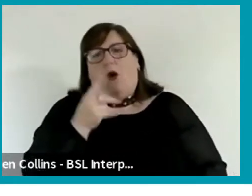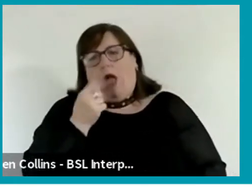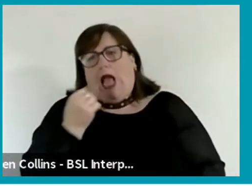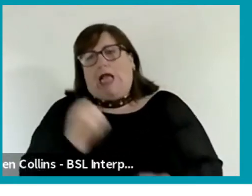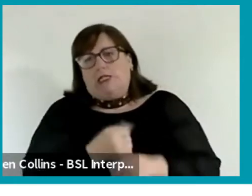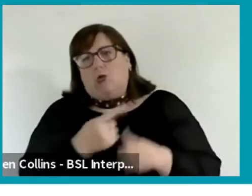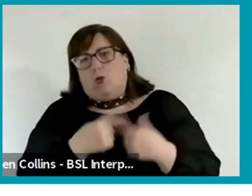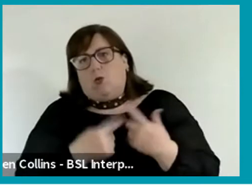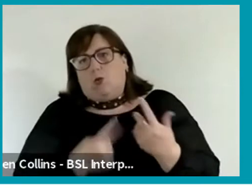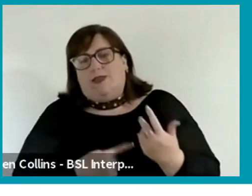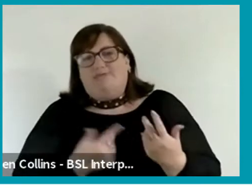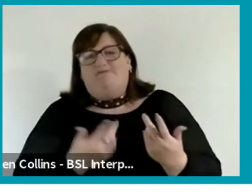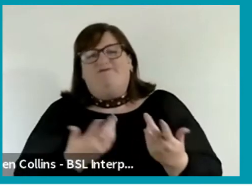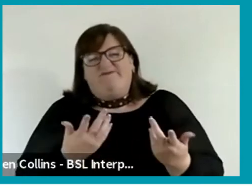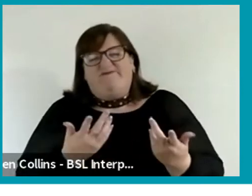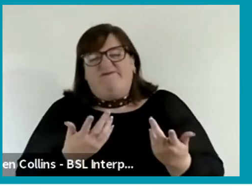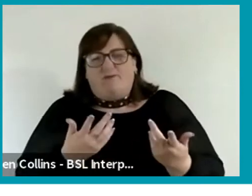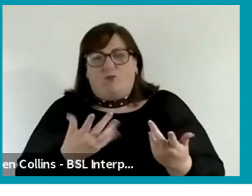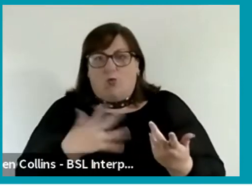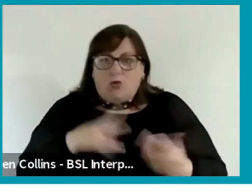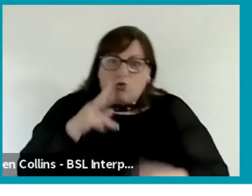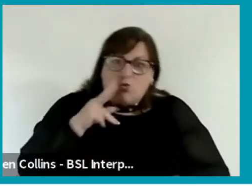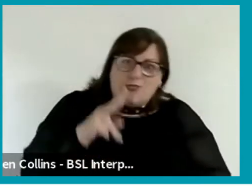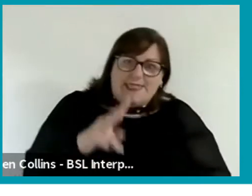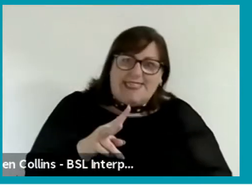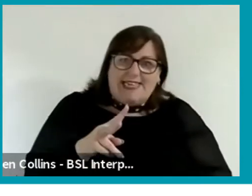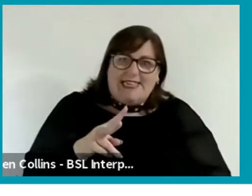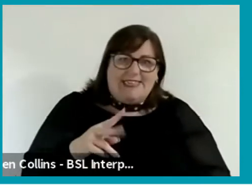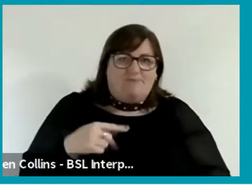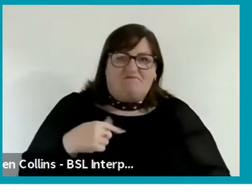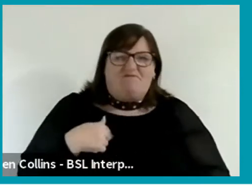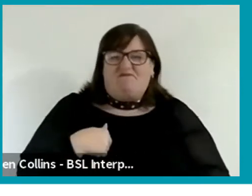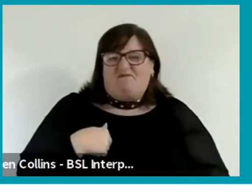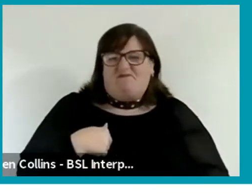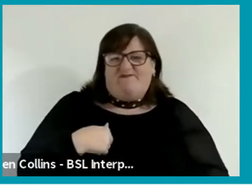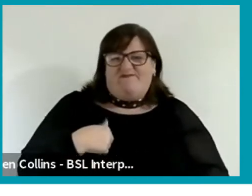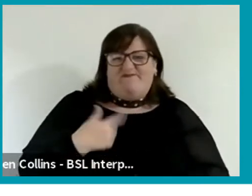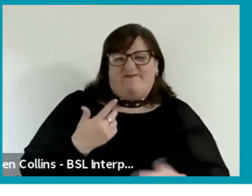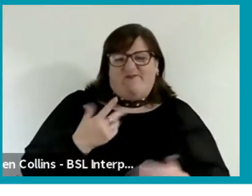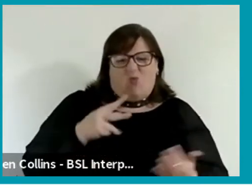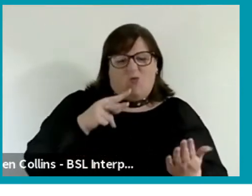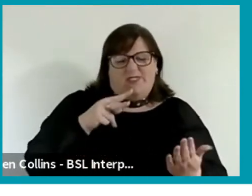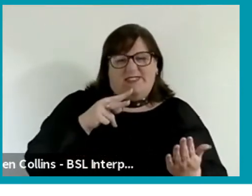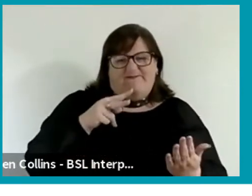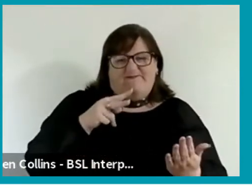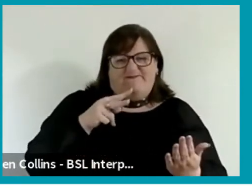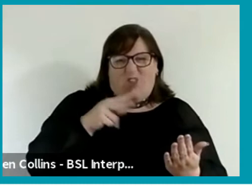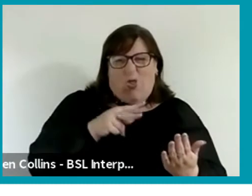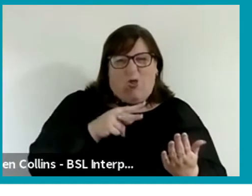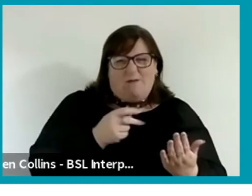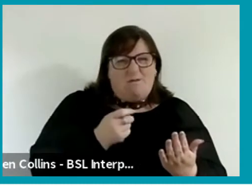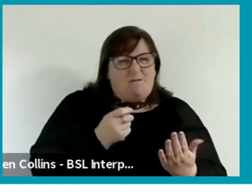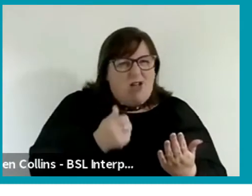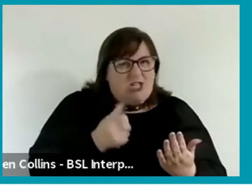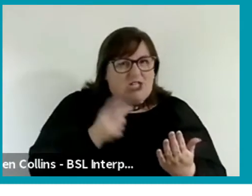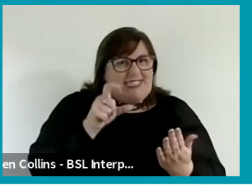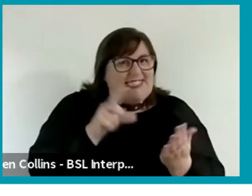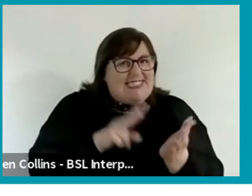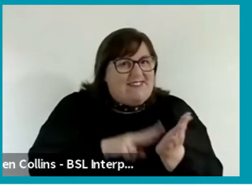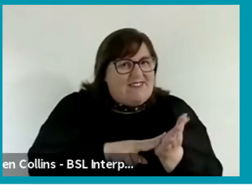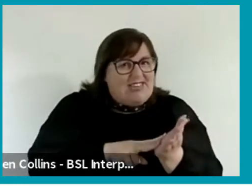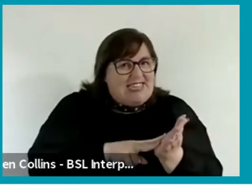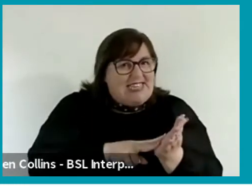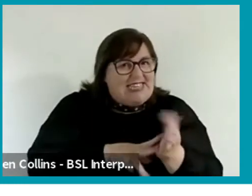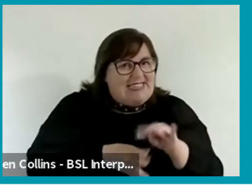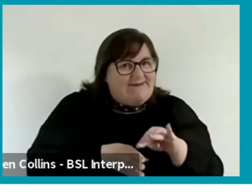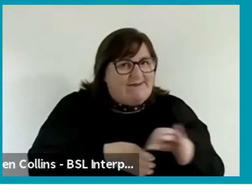at CVs too much. I think that's something very important to mention. We use questionnaires. So we are going to ask you questions about